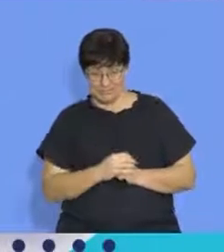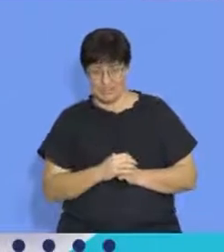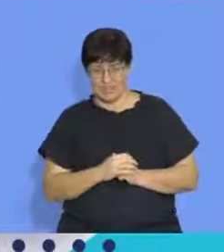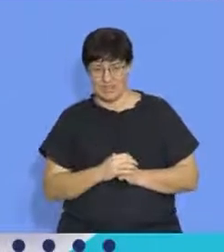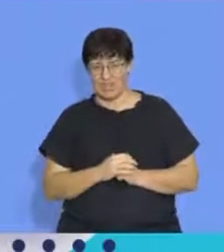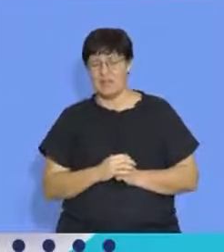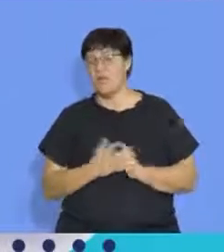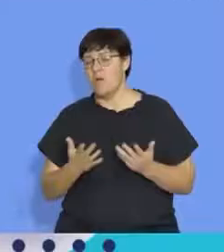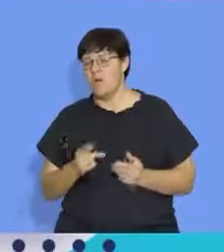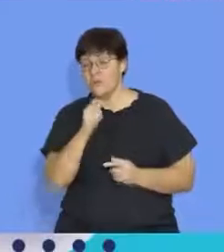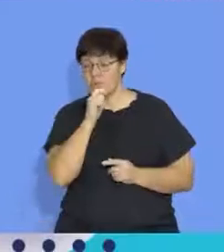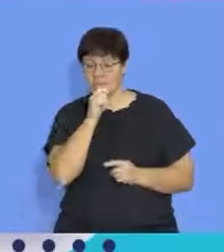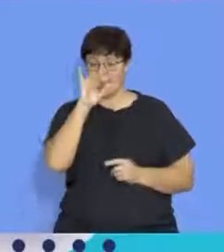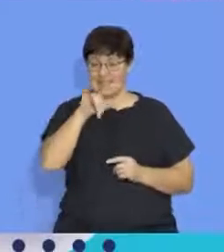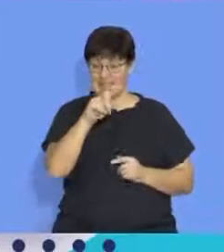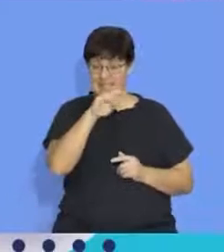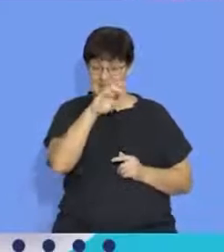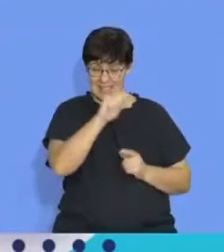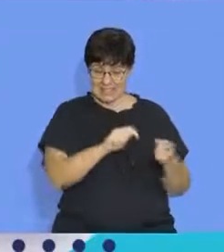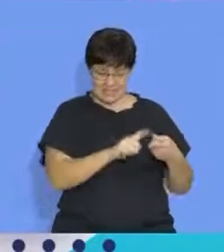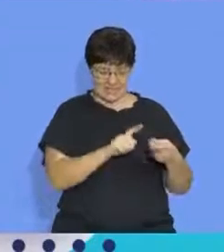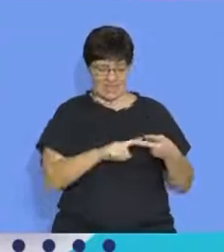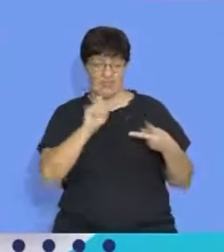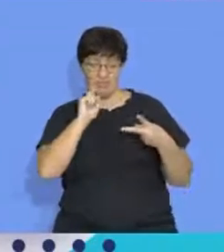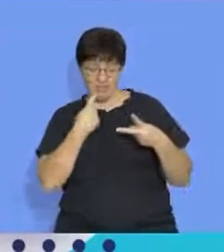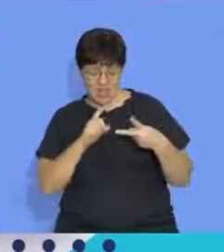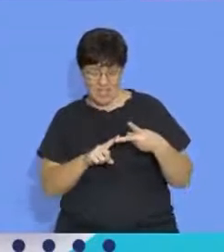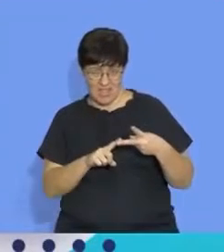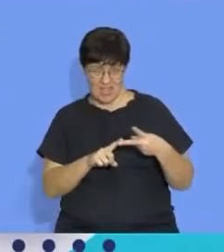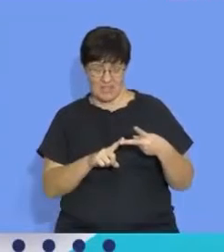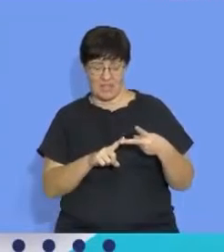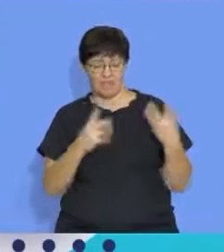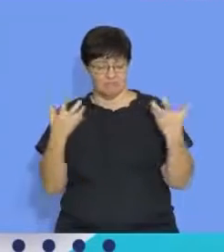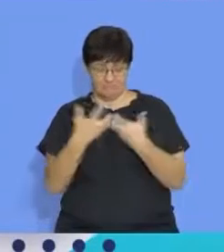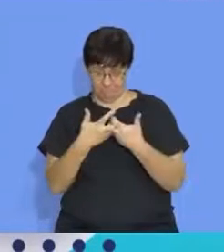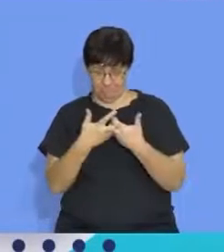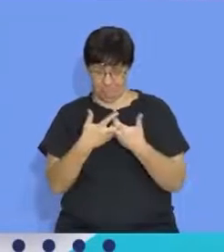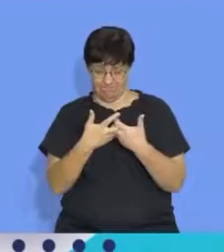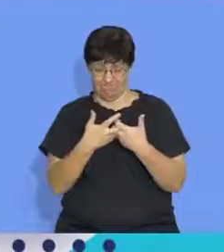But we use yeast, we use the sugar, and we put it together,